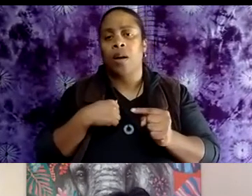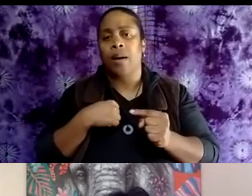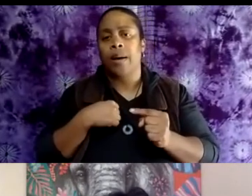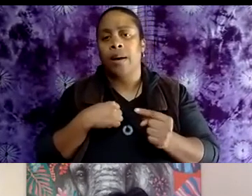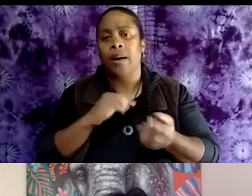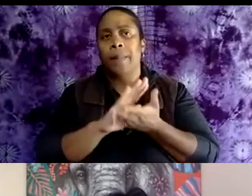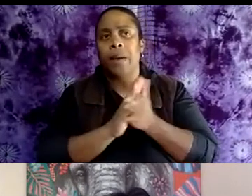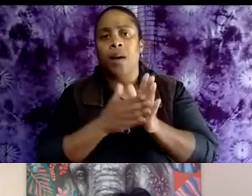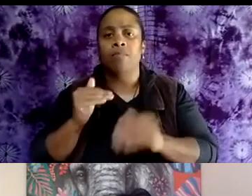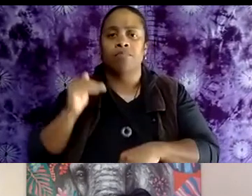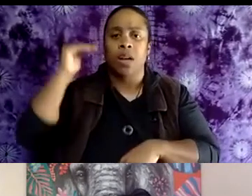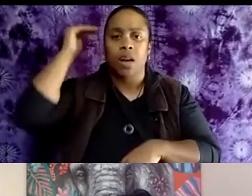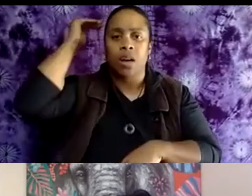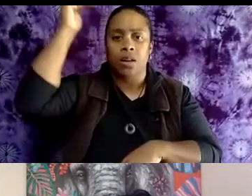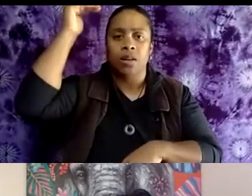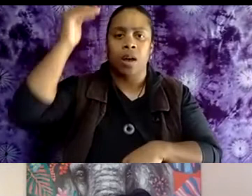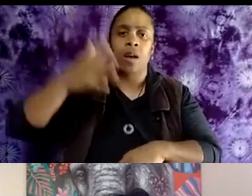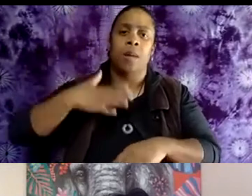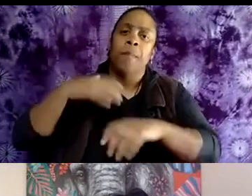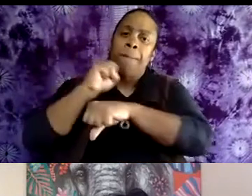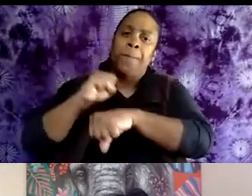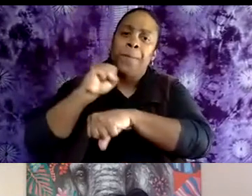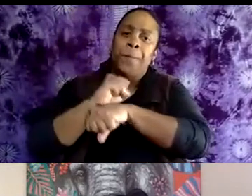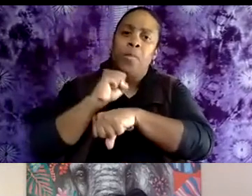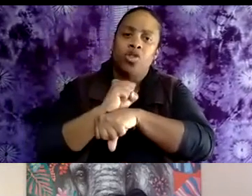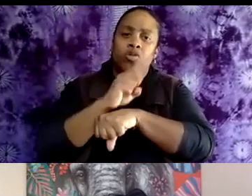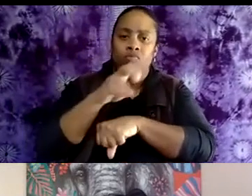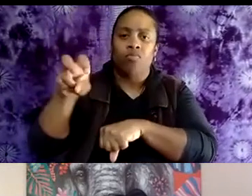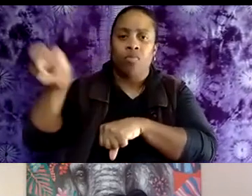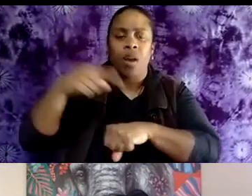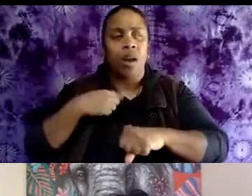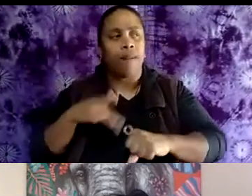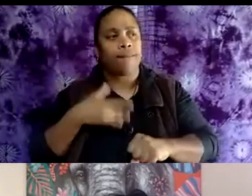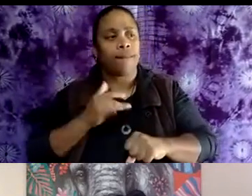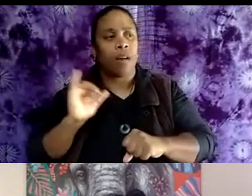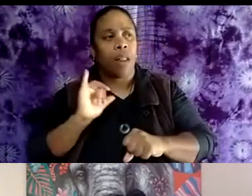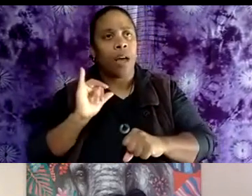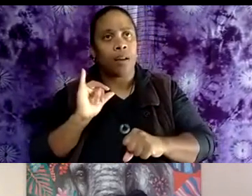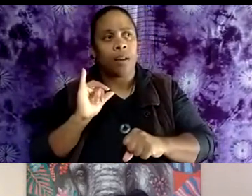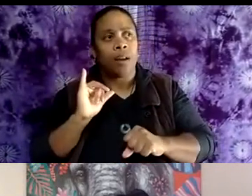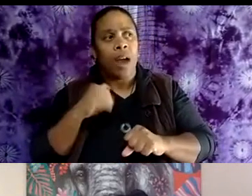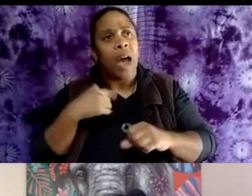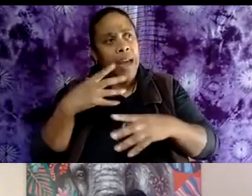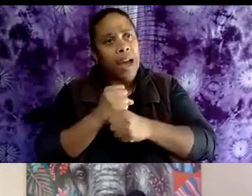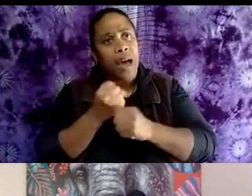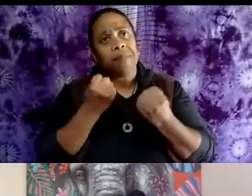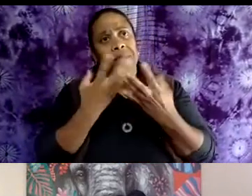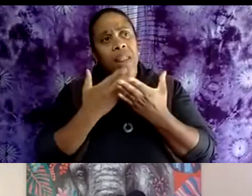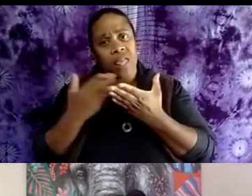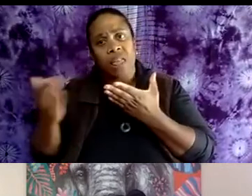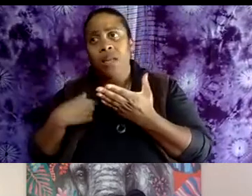a grown-up person in my career journey, I feel that I've gotten a lot of things that I wished for when I was